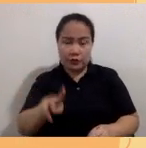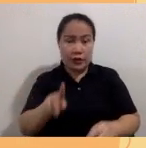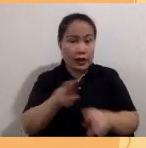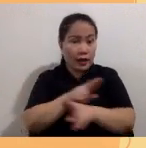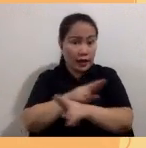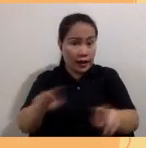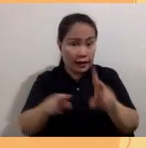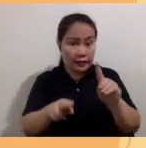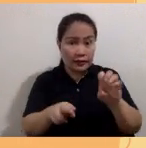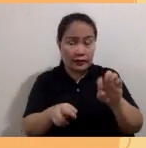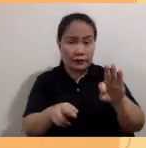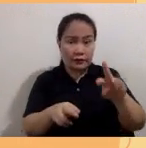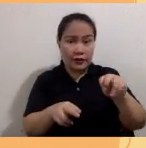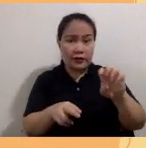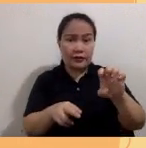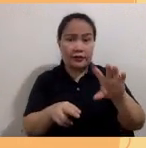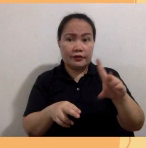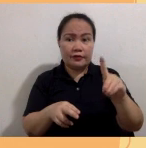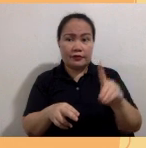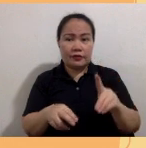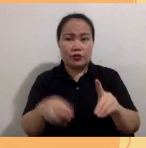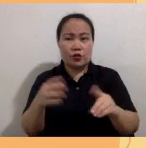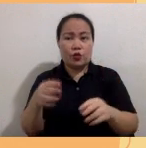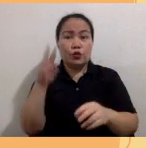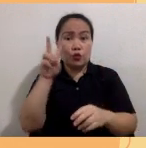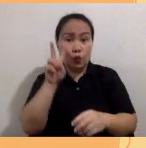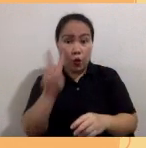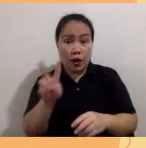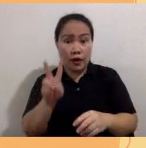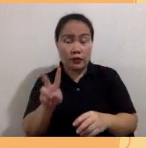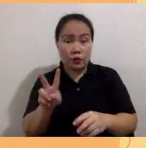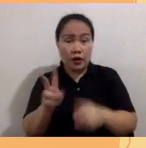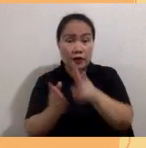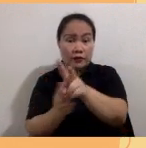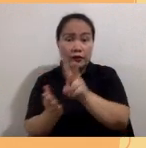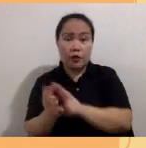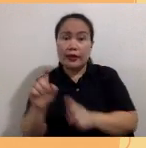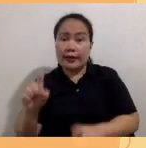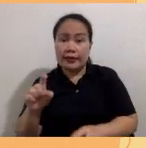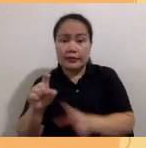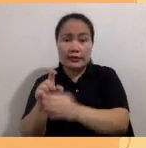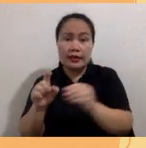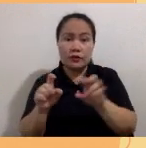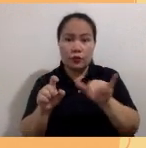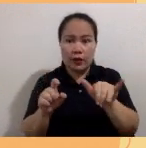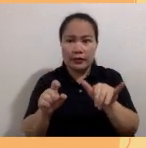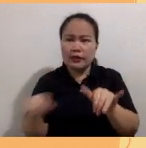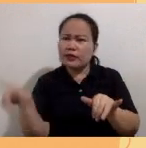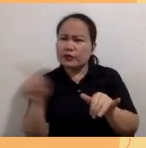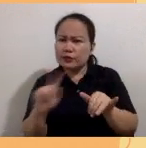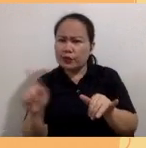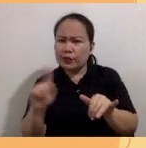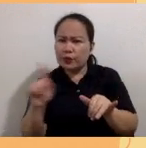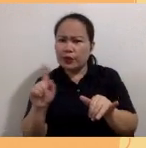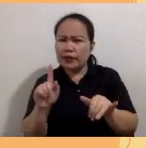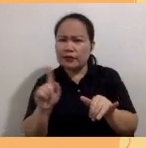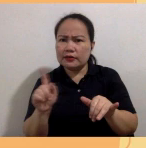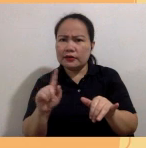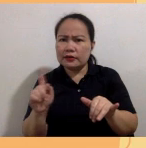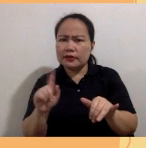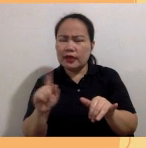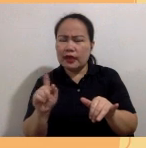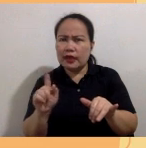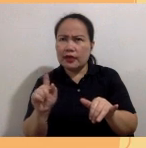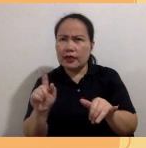is another case if you are given two variables. So, equate the denominator to 0. Ano dapat ang value ni x